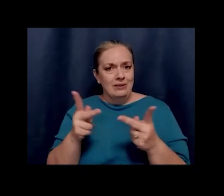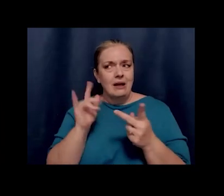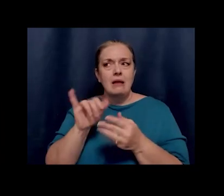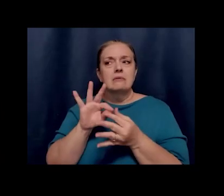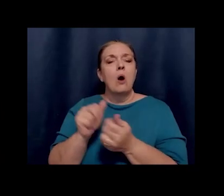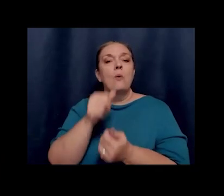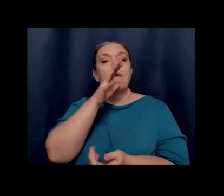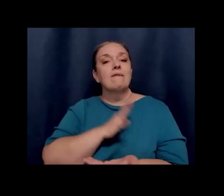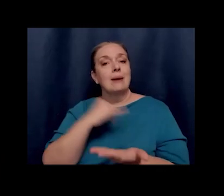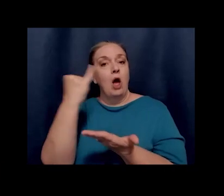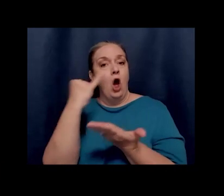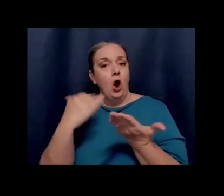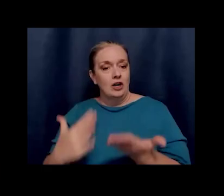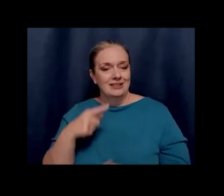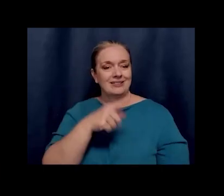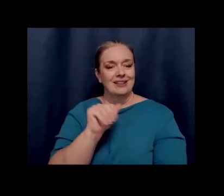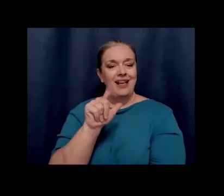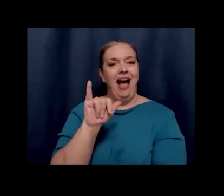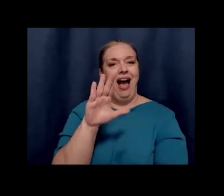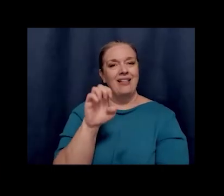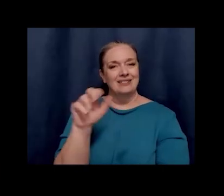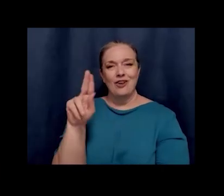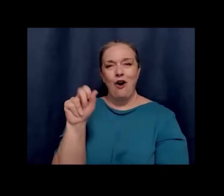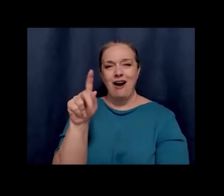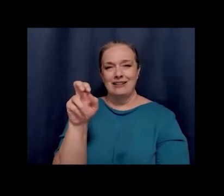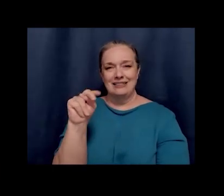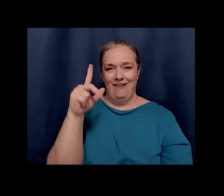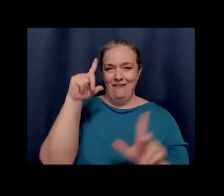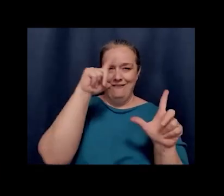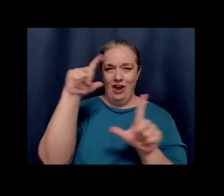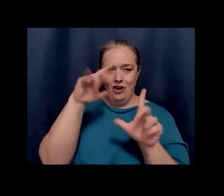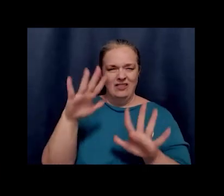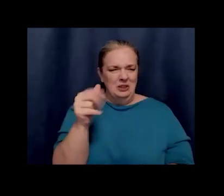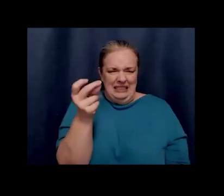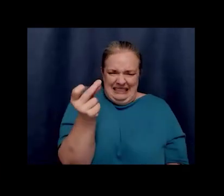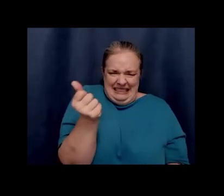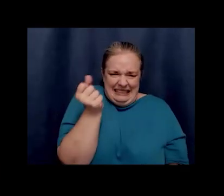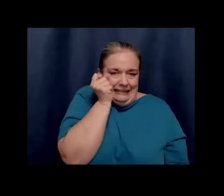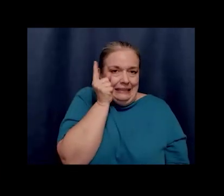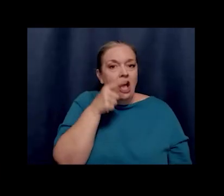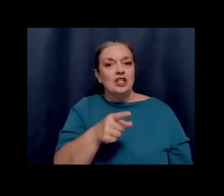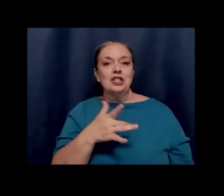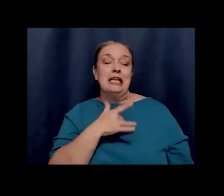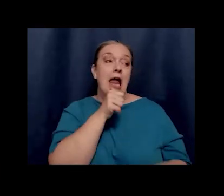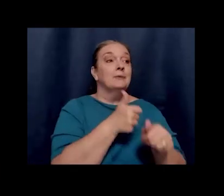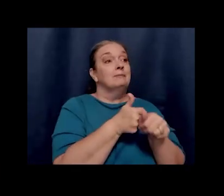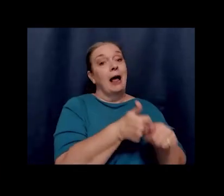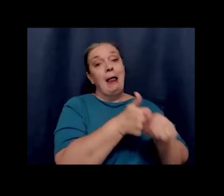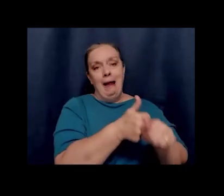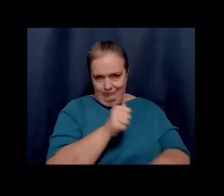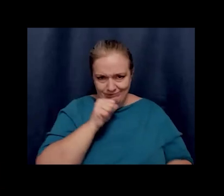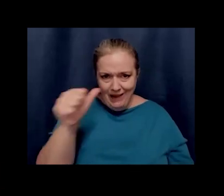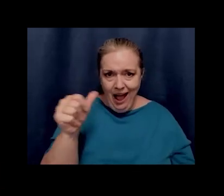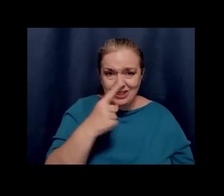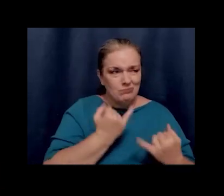women. This is photographer Alice Austin, and we get an immediate sense of the personality and nonconformity of this artist. She lived